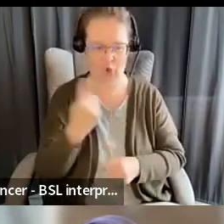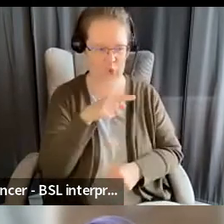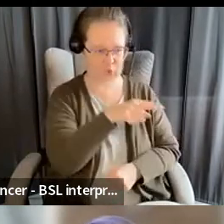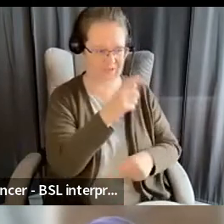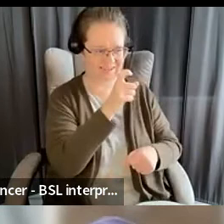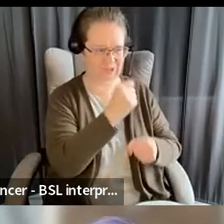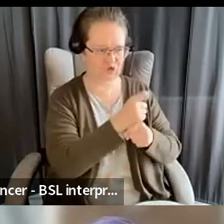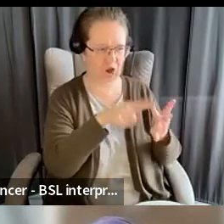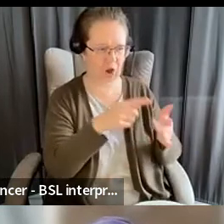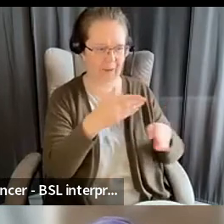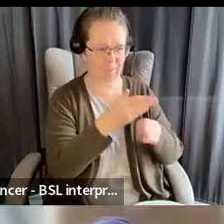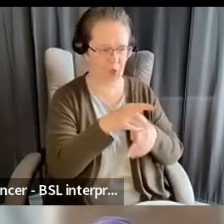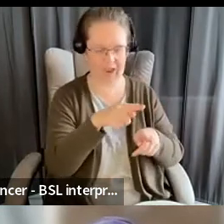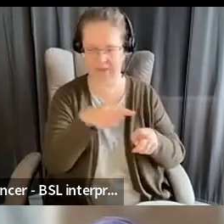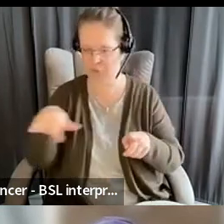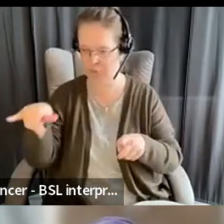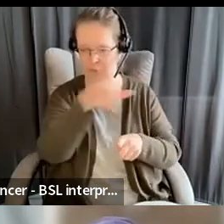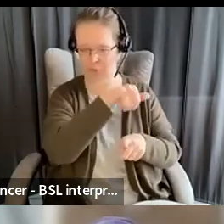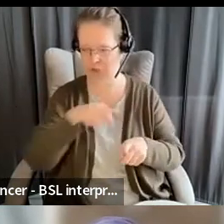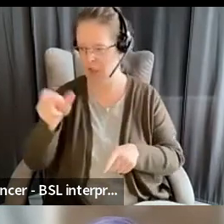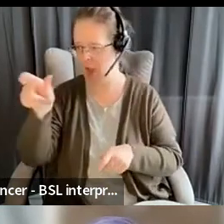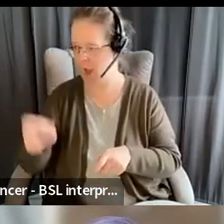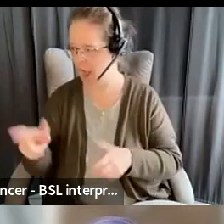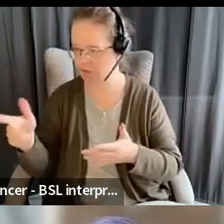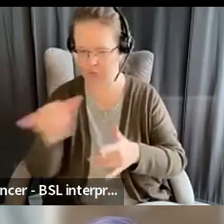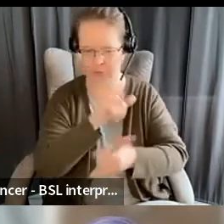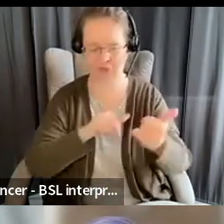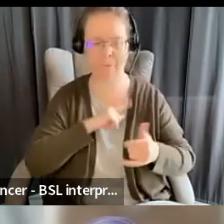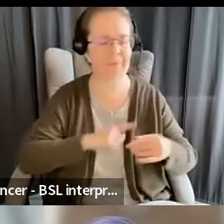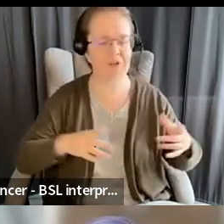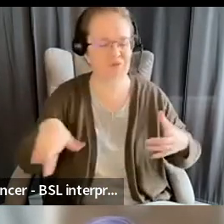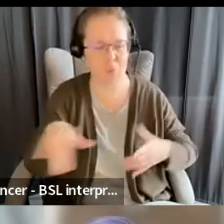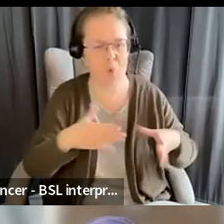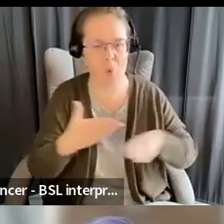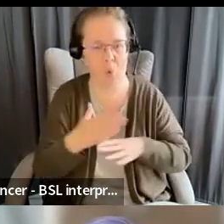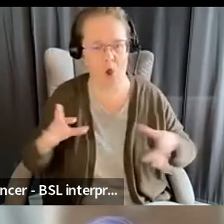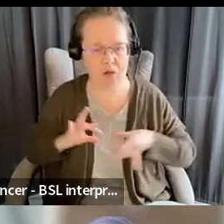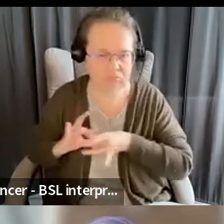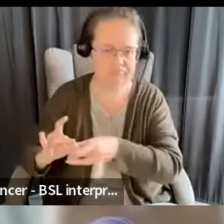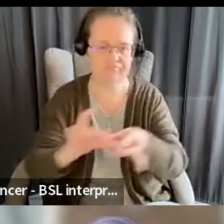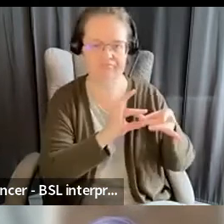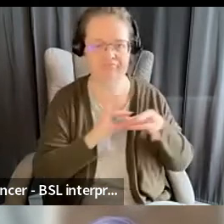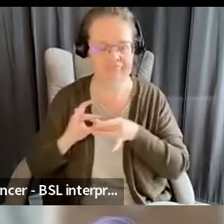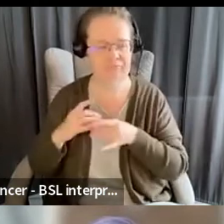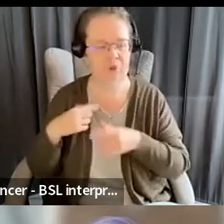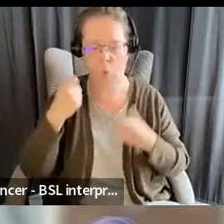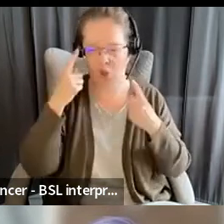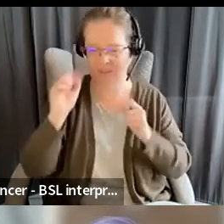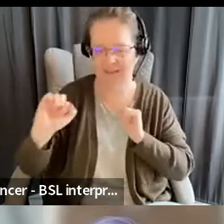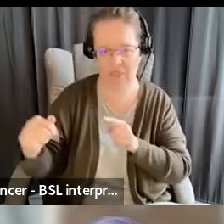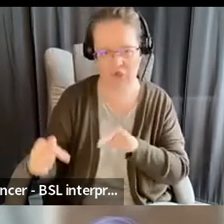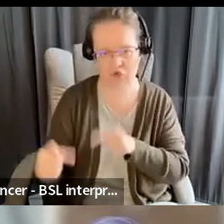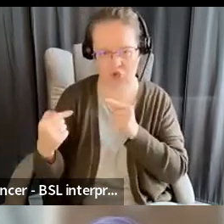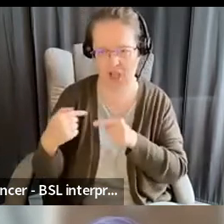or the client staff. So we try to integrate, understand the challenges they are facing and work